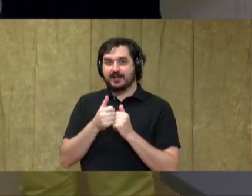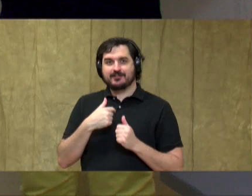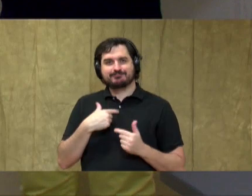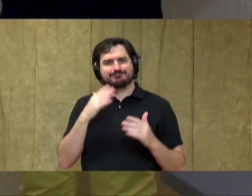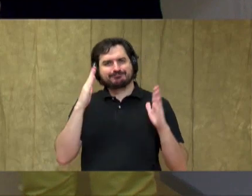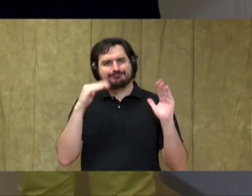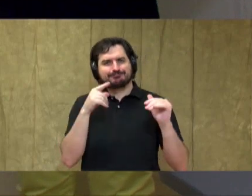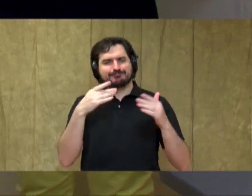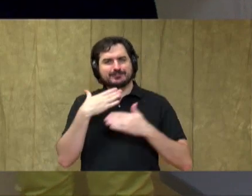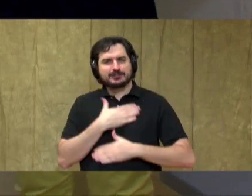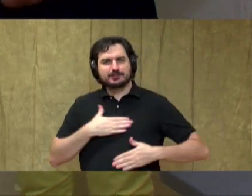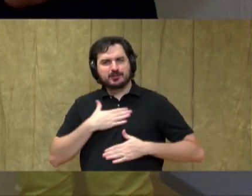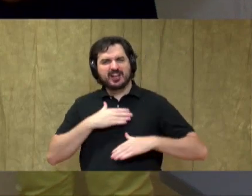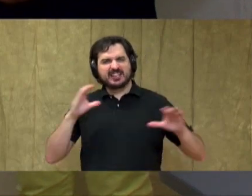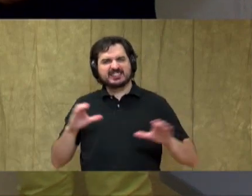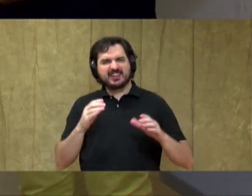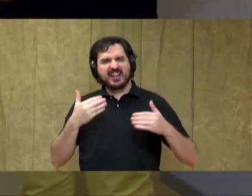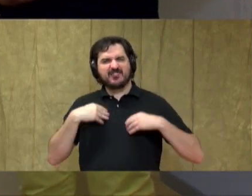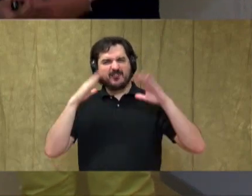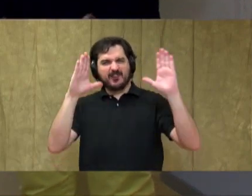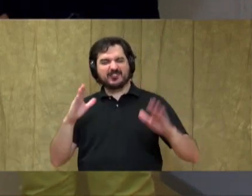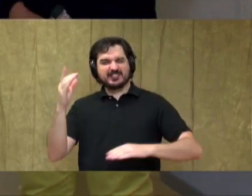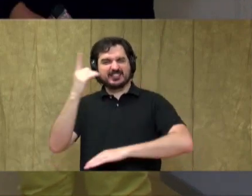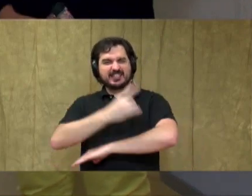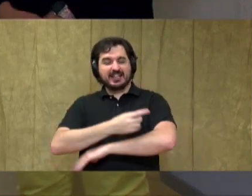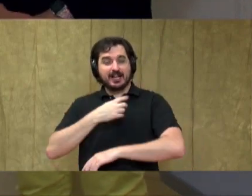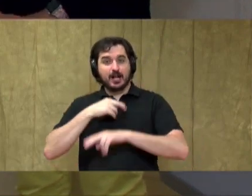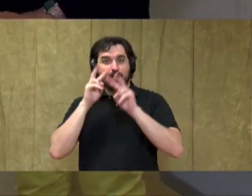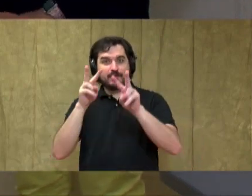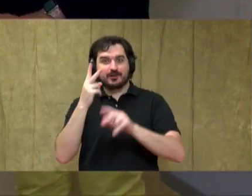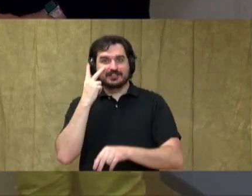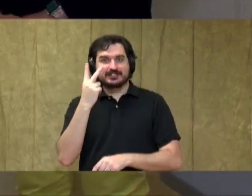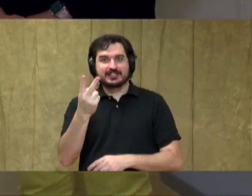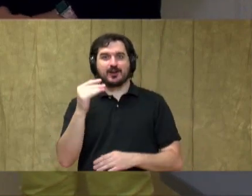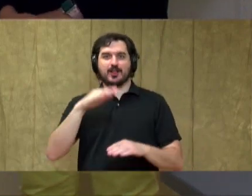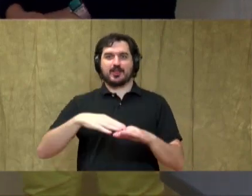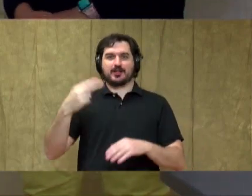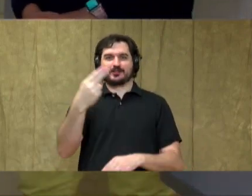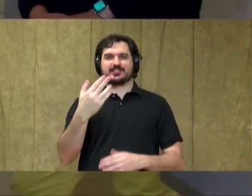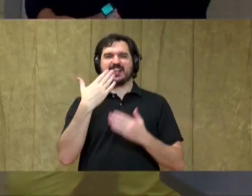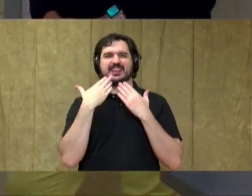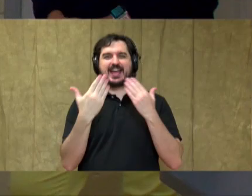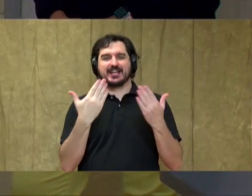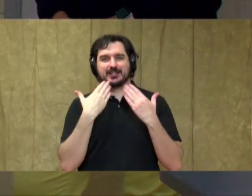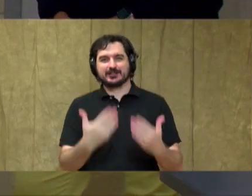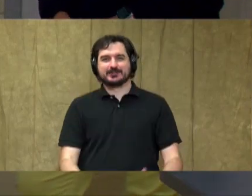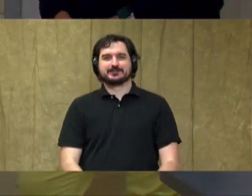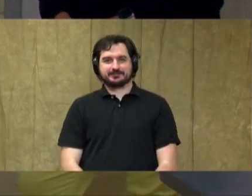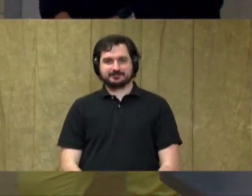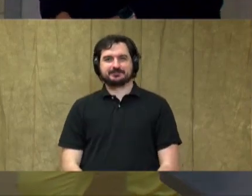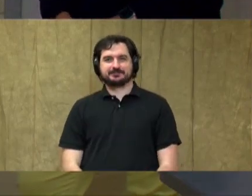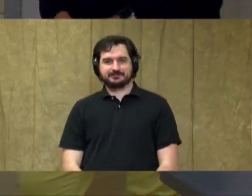enjoy your activity and you have a great day. I look forward to seeing you all on Thursday. Thanks, guys.